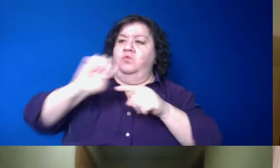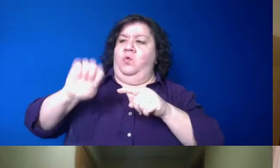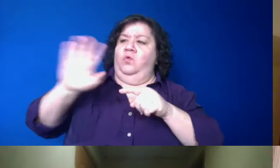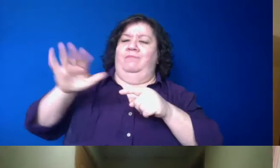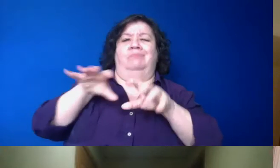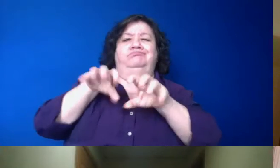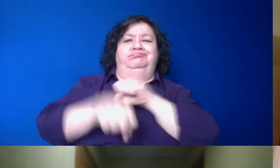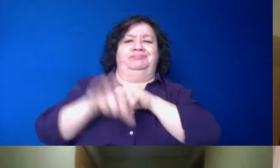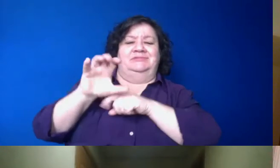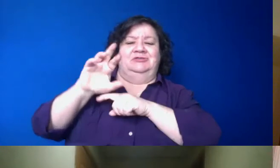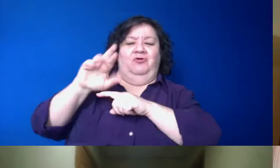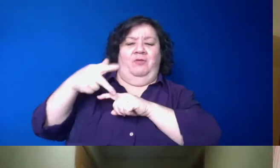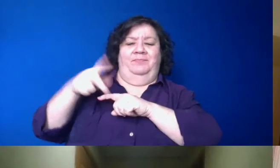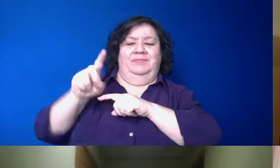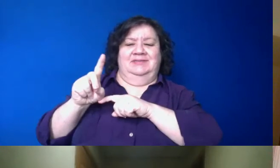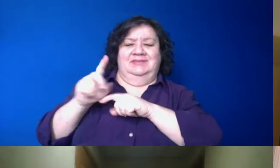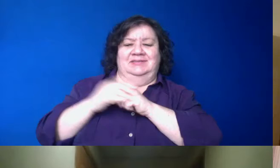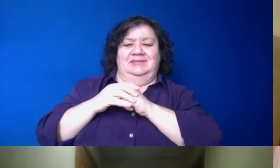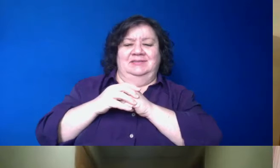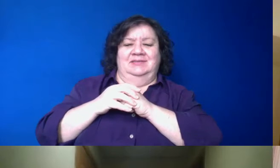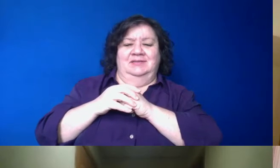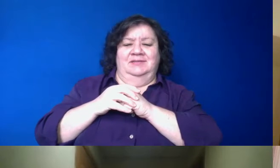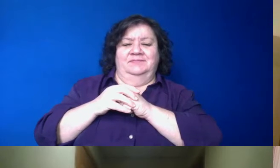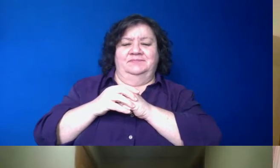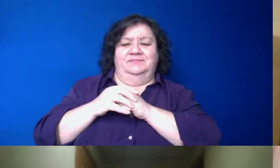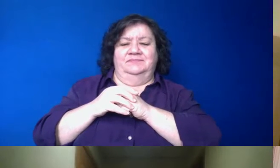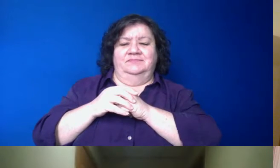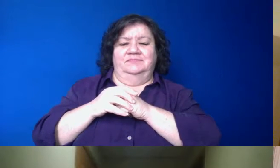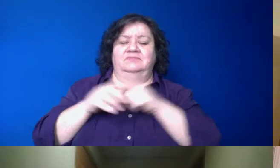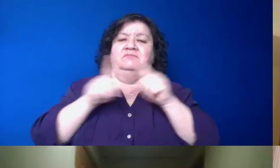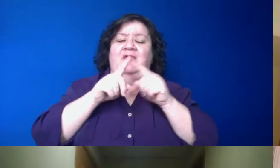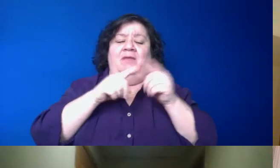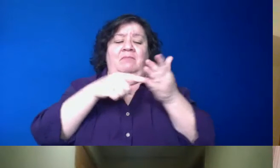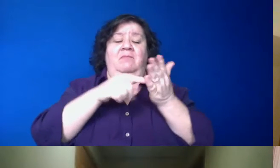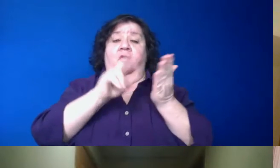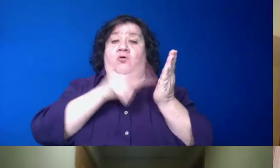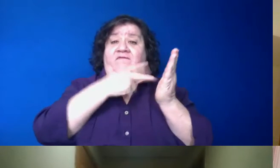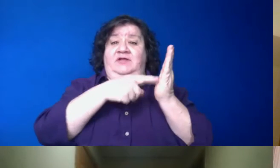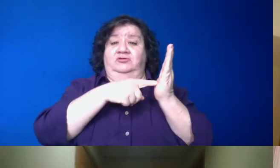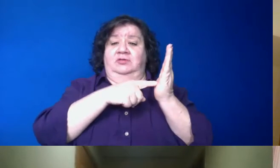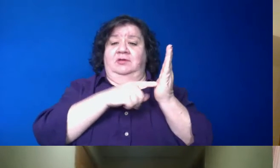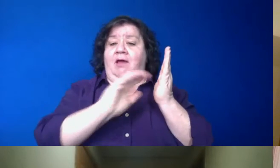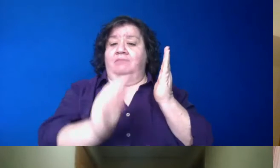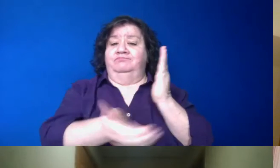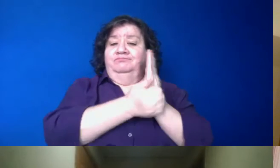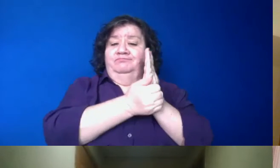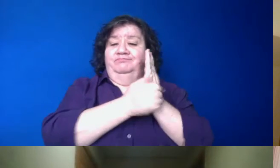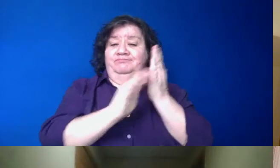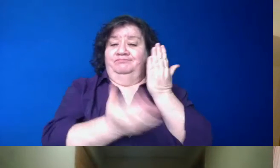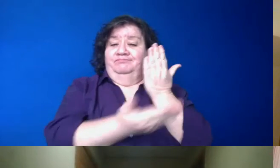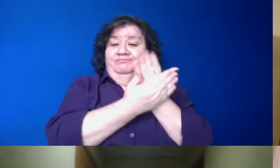psychiatry. There seems to be a lack of political willingness to comply with the CRPD. Here's the question. Do you have